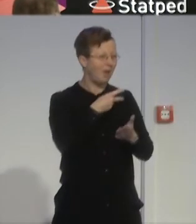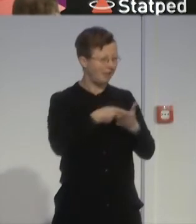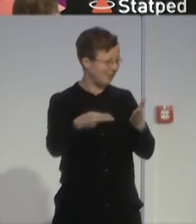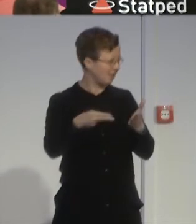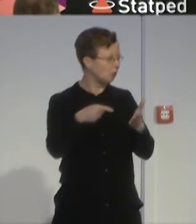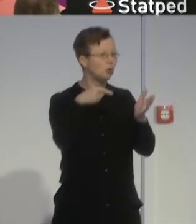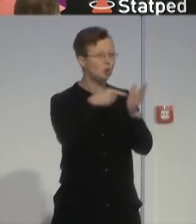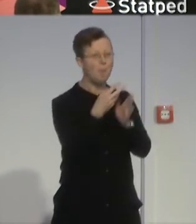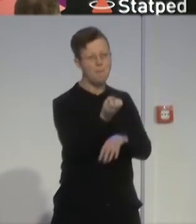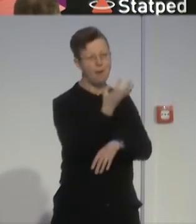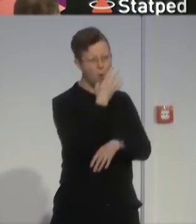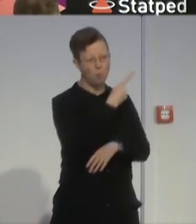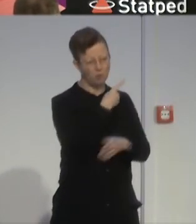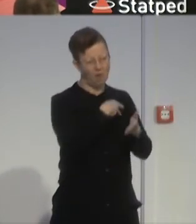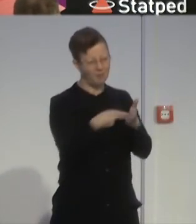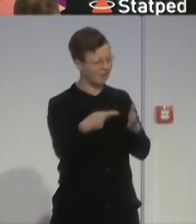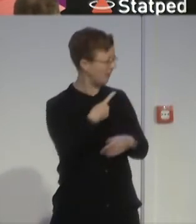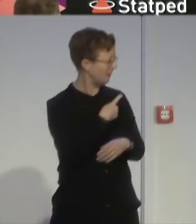PowerPoint.